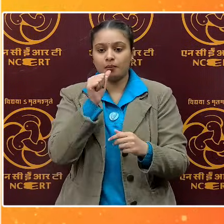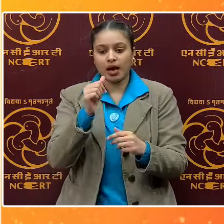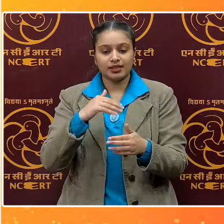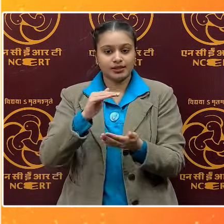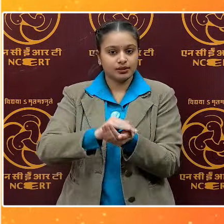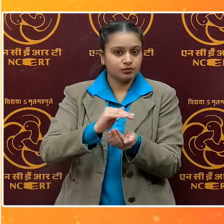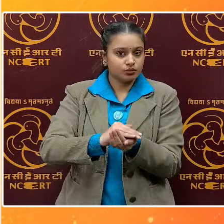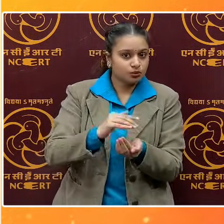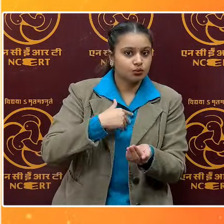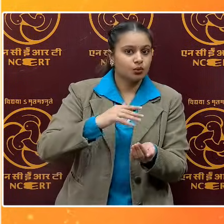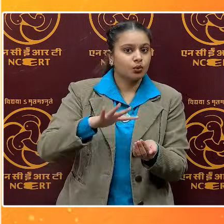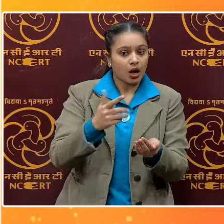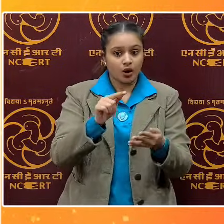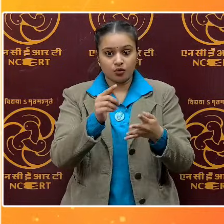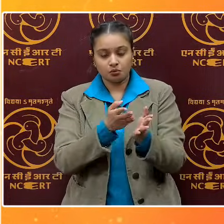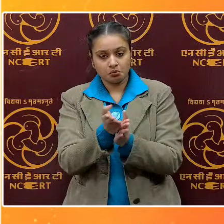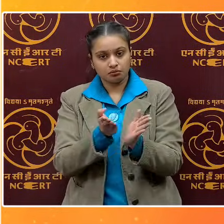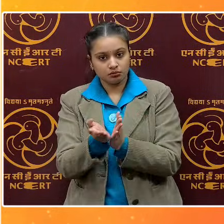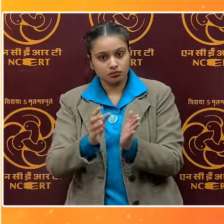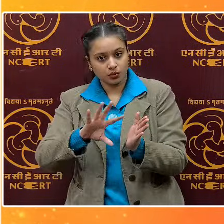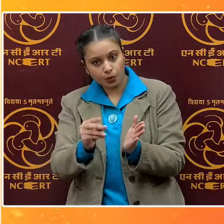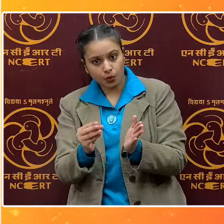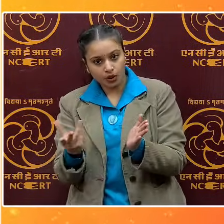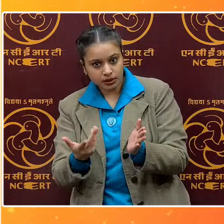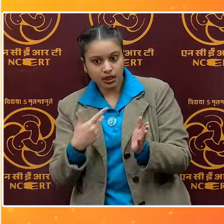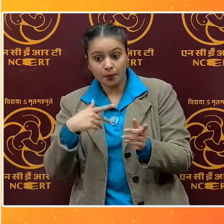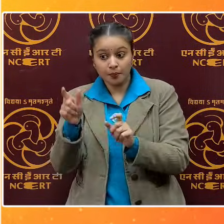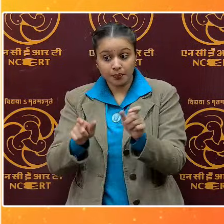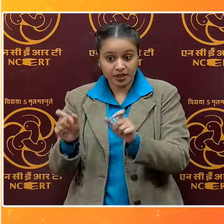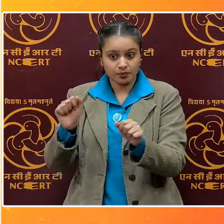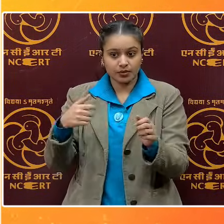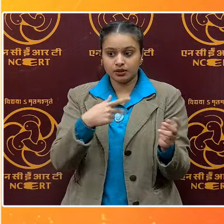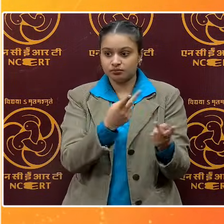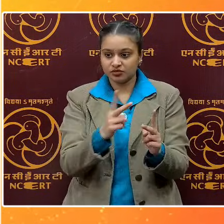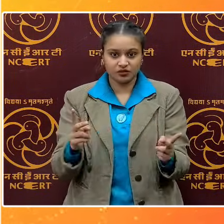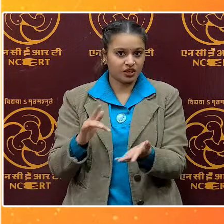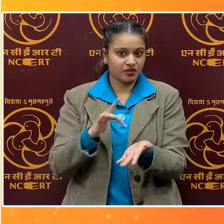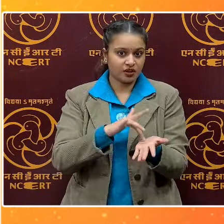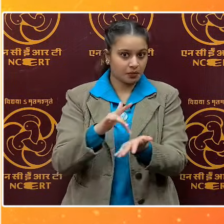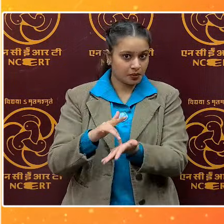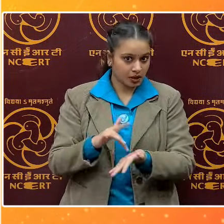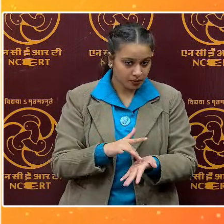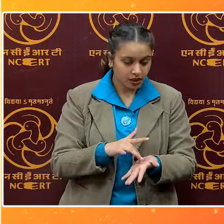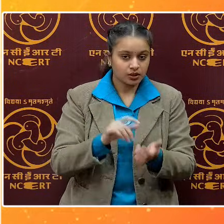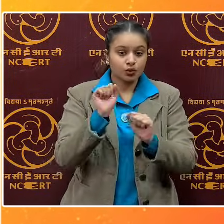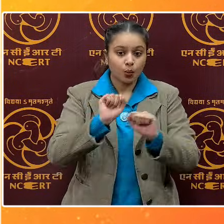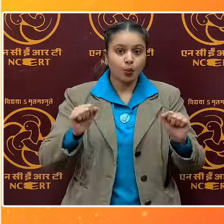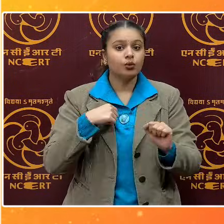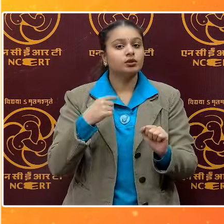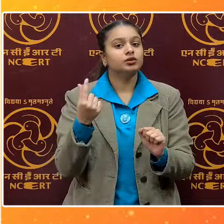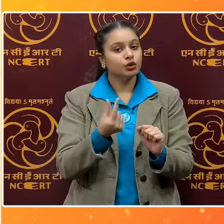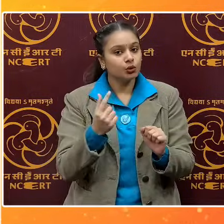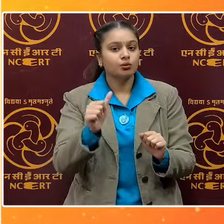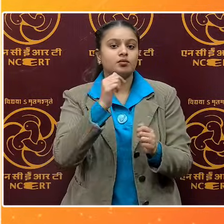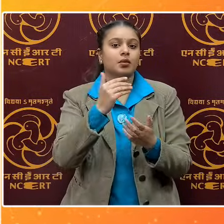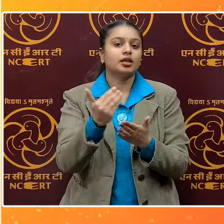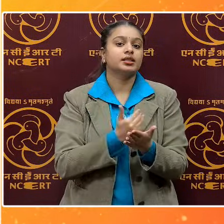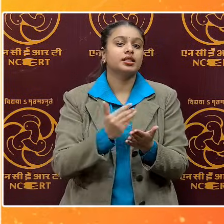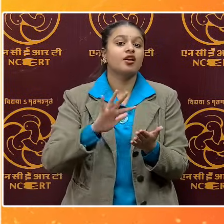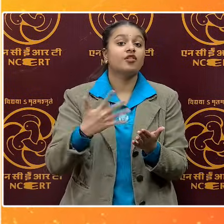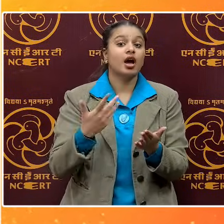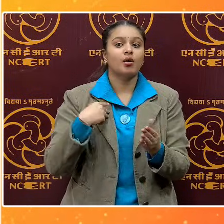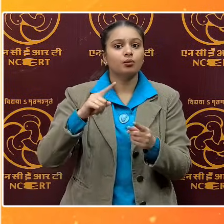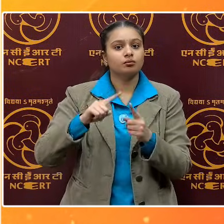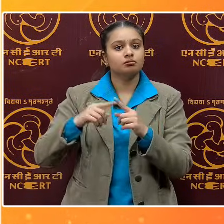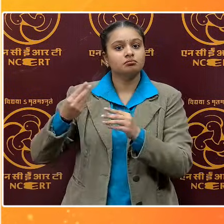conserved and how people in different places in India, they used to save water in traditional